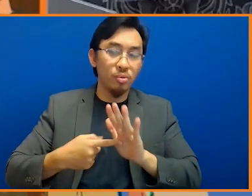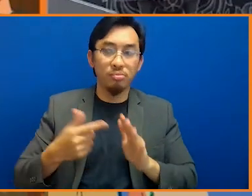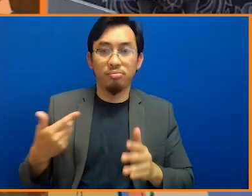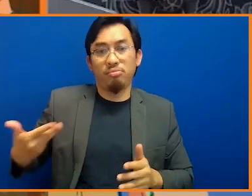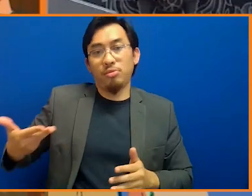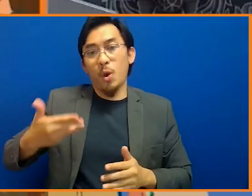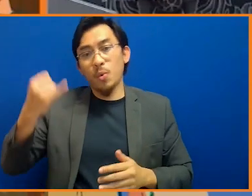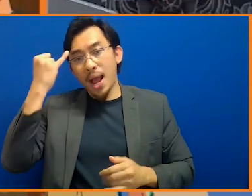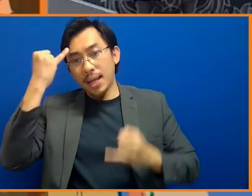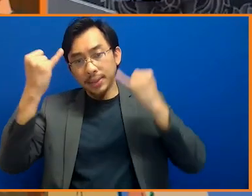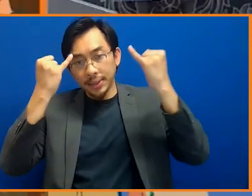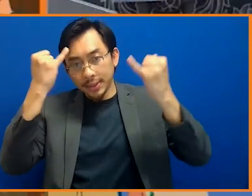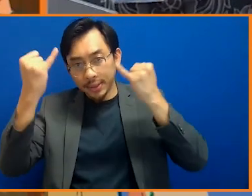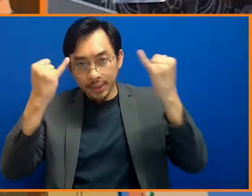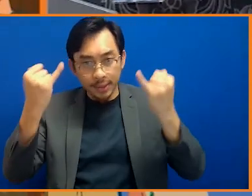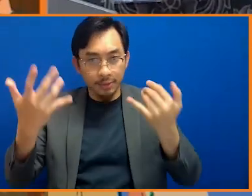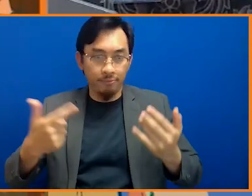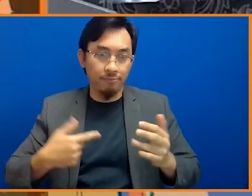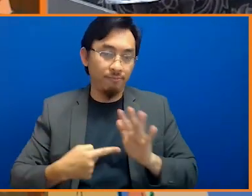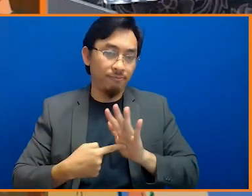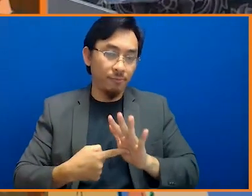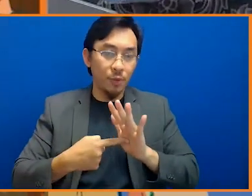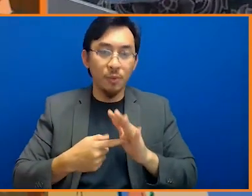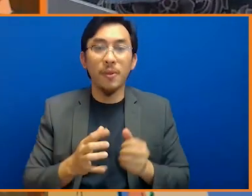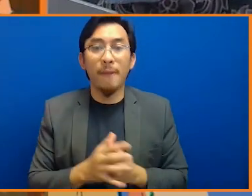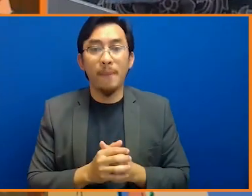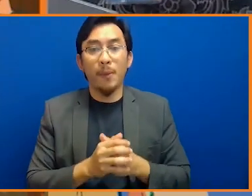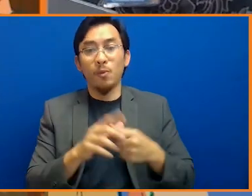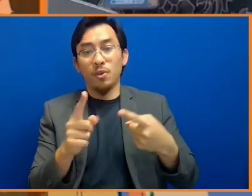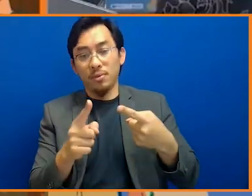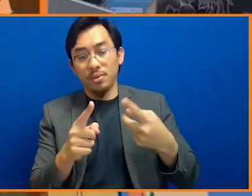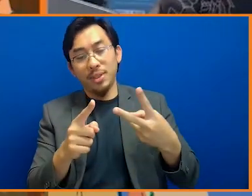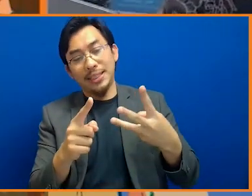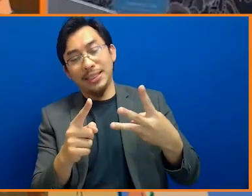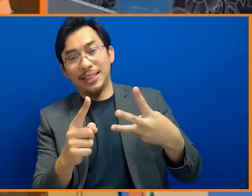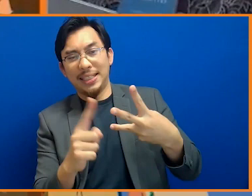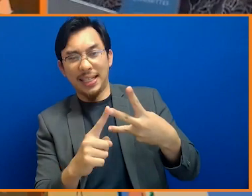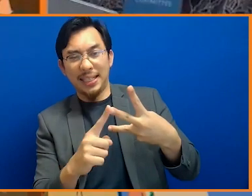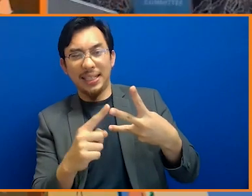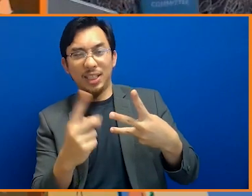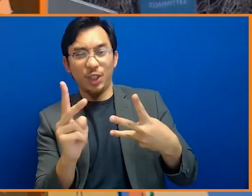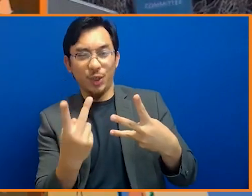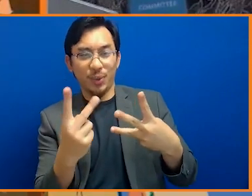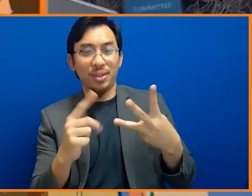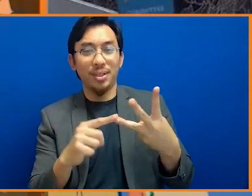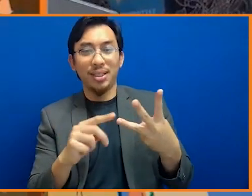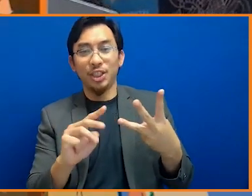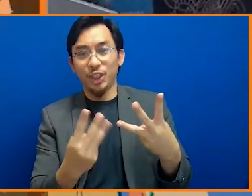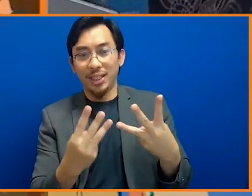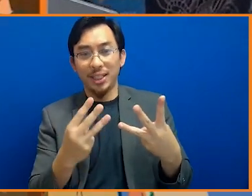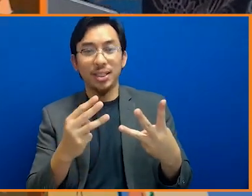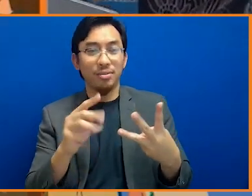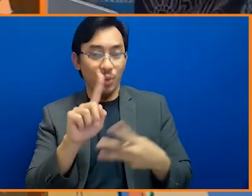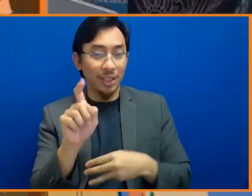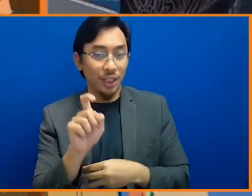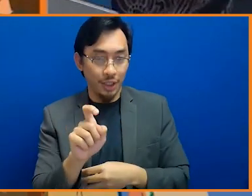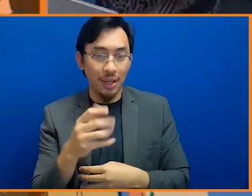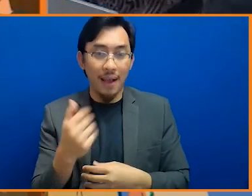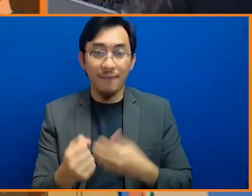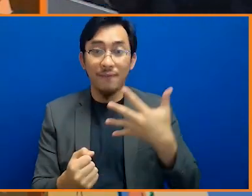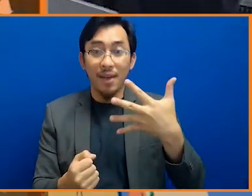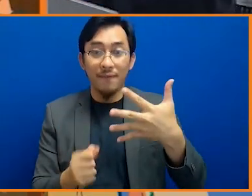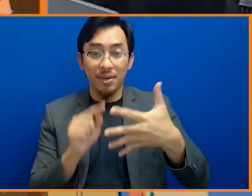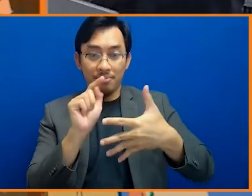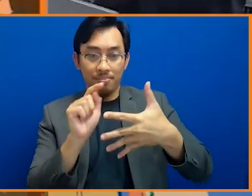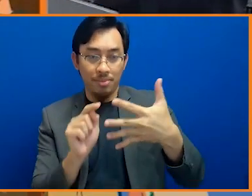ideas. So we're going to present our answers for the second and third questions. So for the second question, we have come